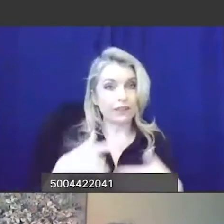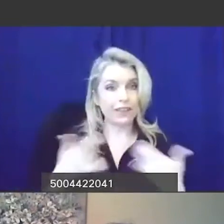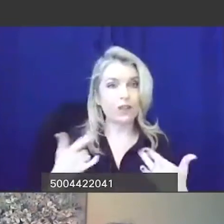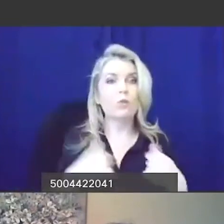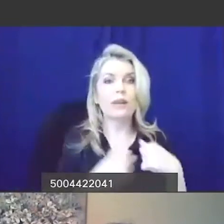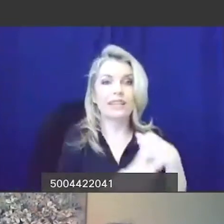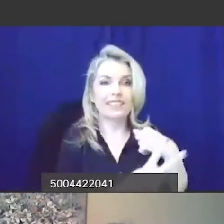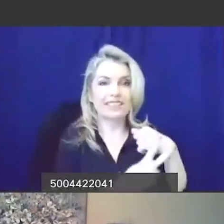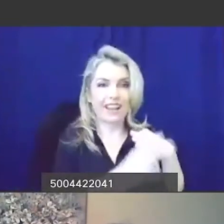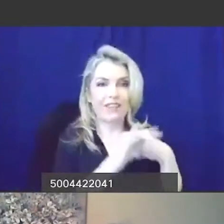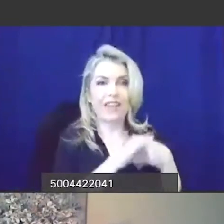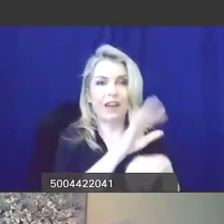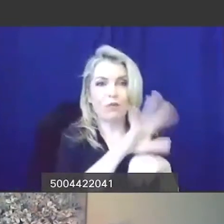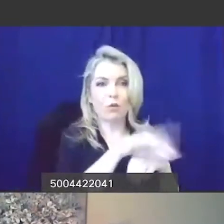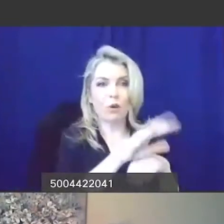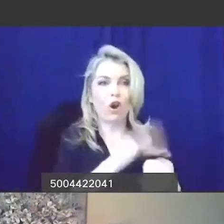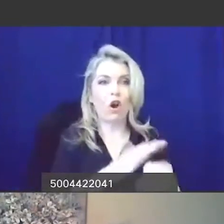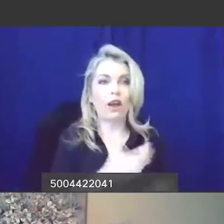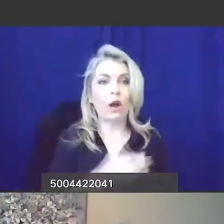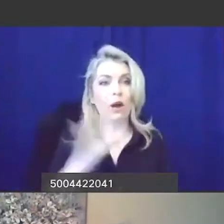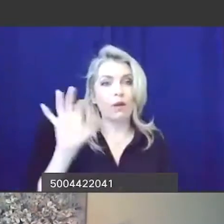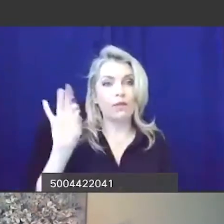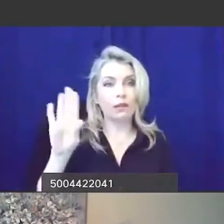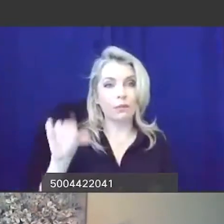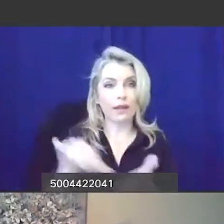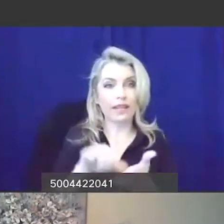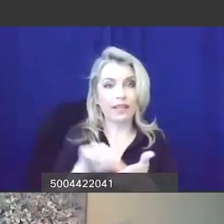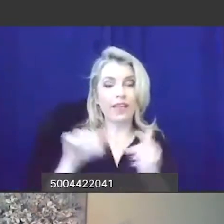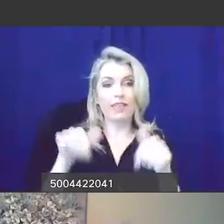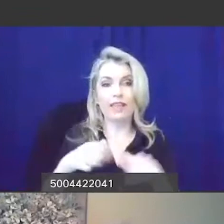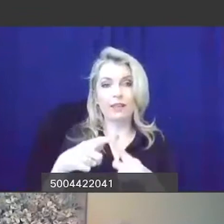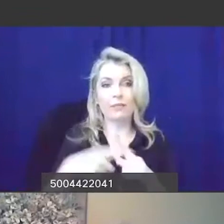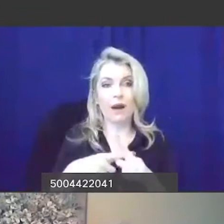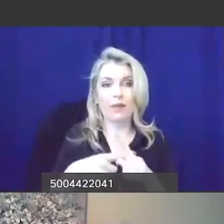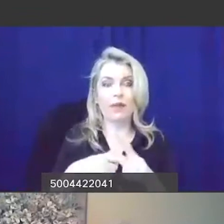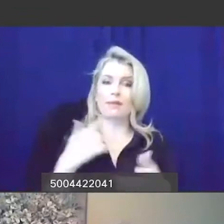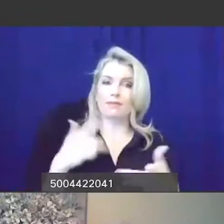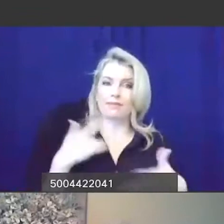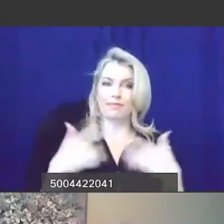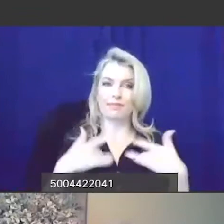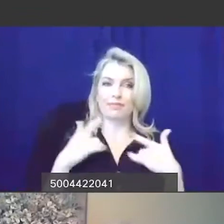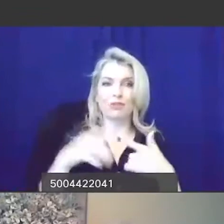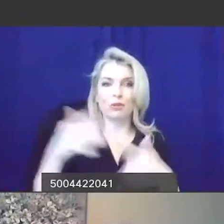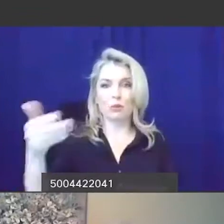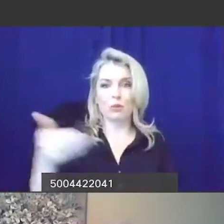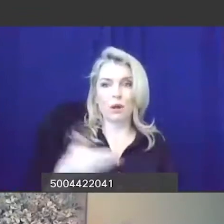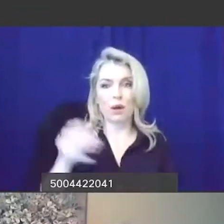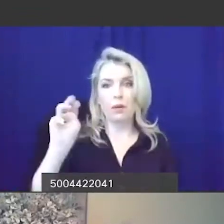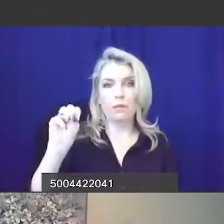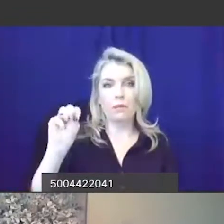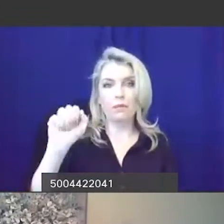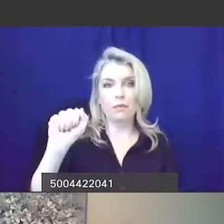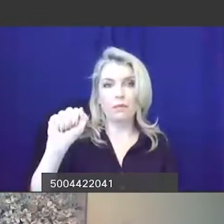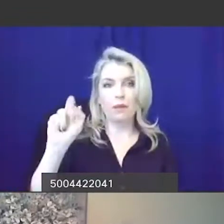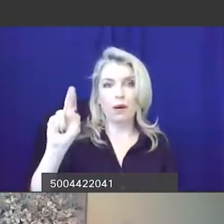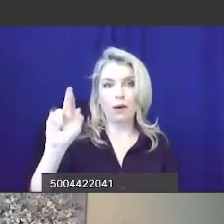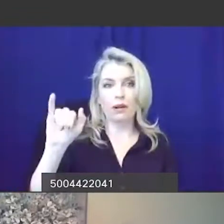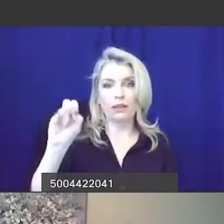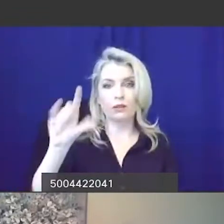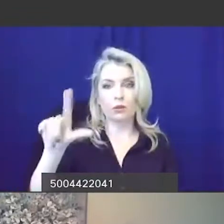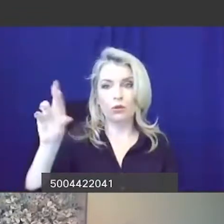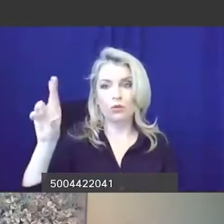live on our Facebook page. This month, however, I'm pleased to welcome back our special guests, Marisol Robles from